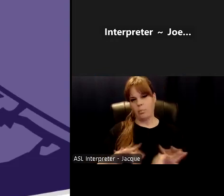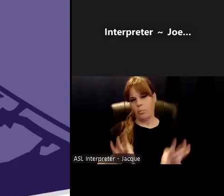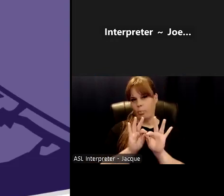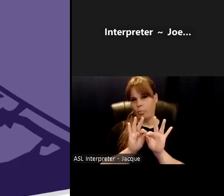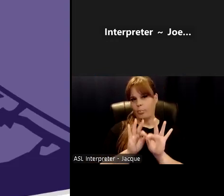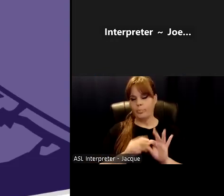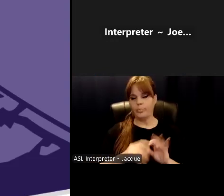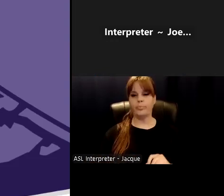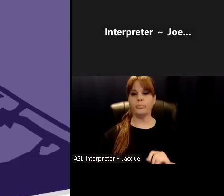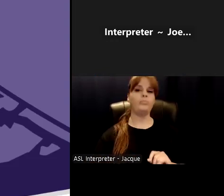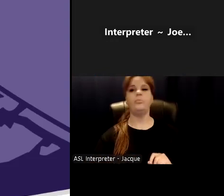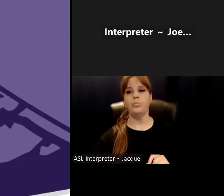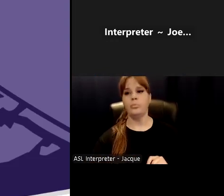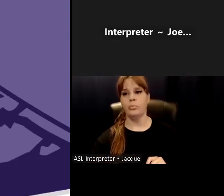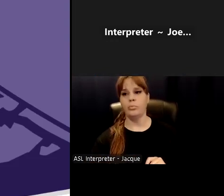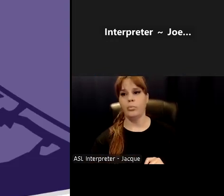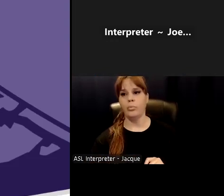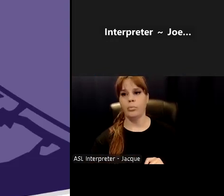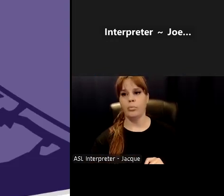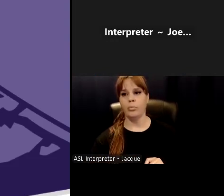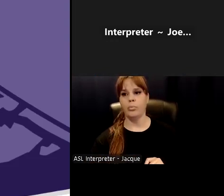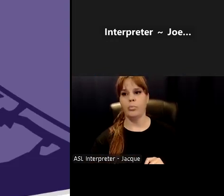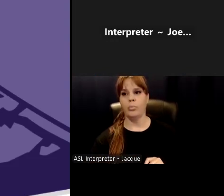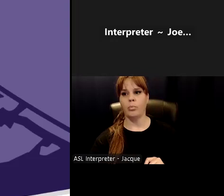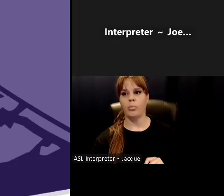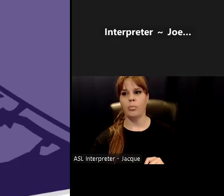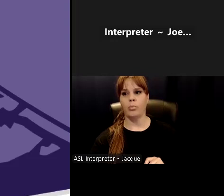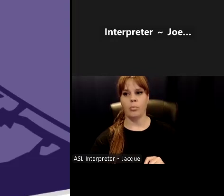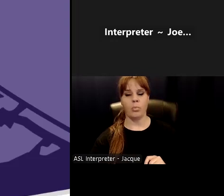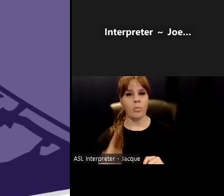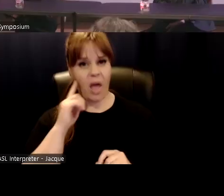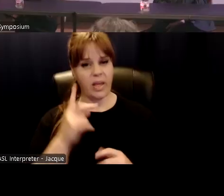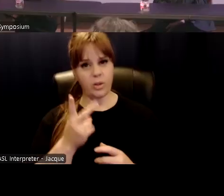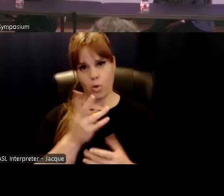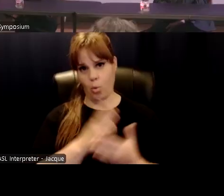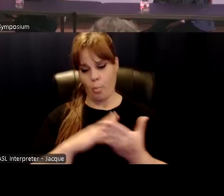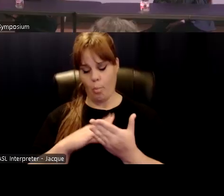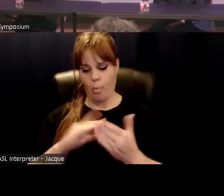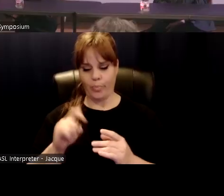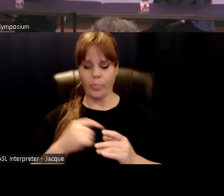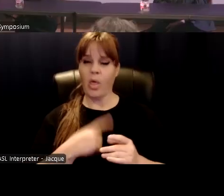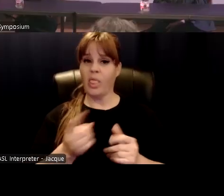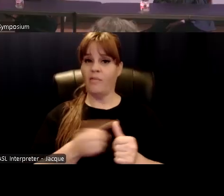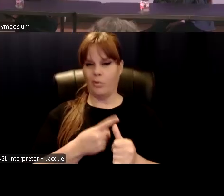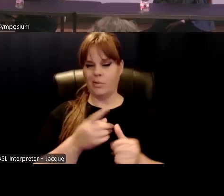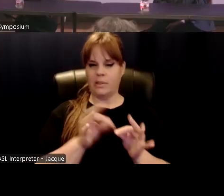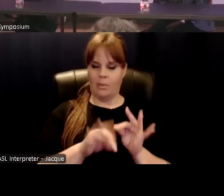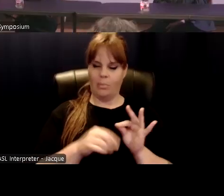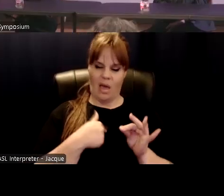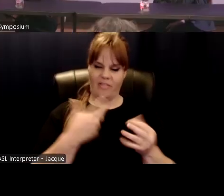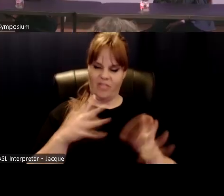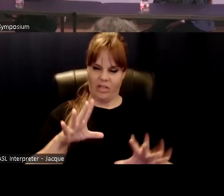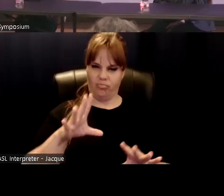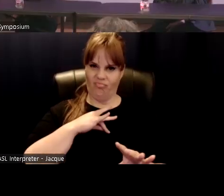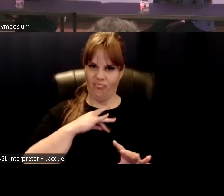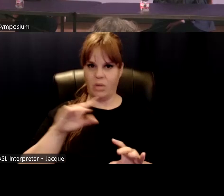So it's kind of a two-part question, so I apologize for that. The first one's really simple, which I have ADHD, so I definitely understand that question.